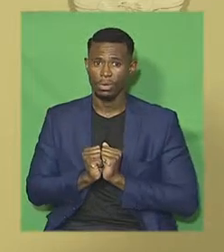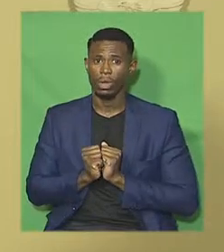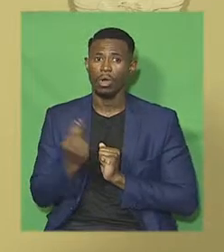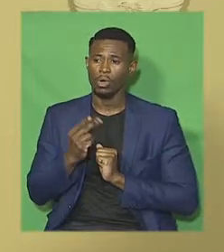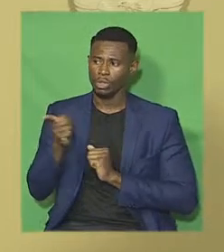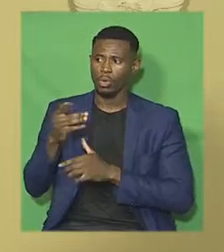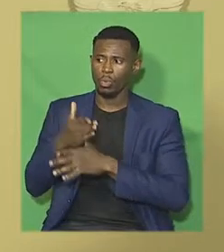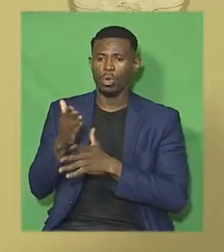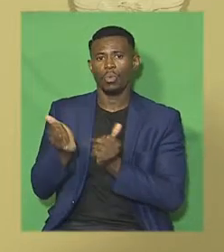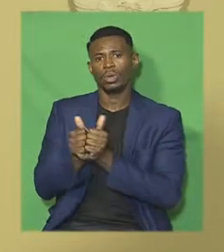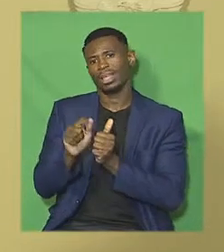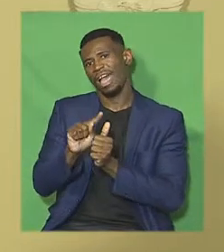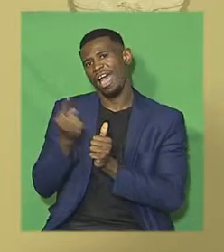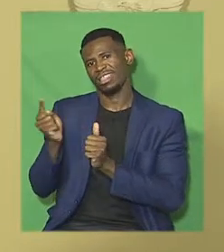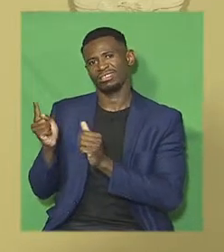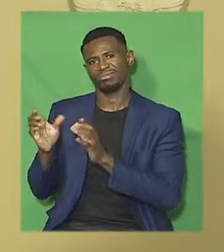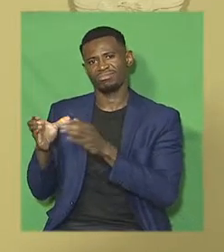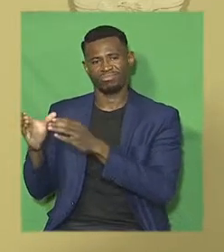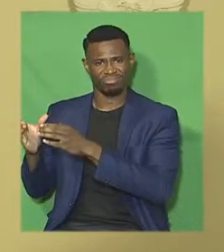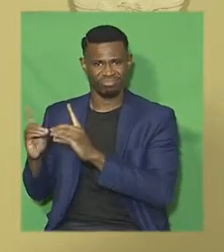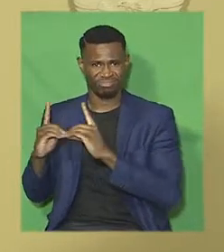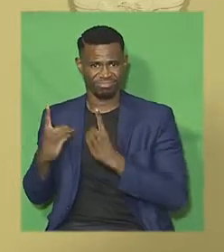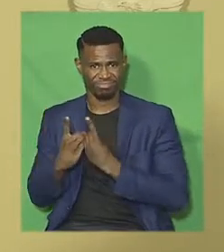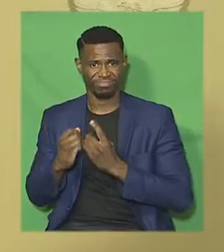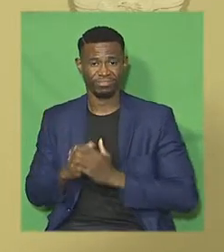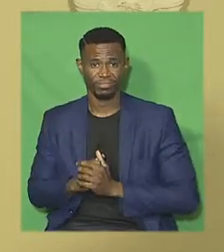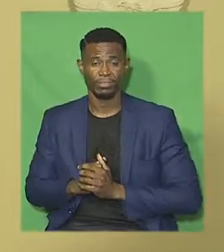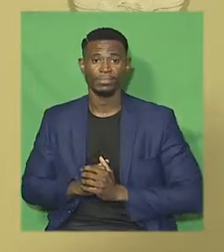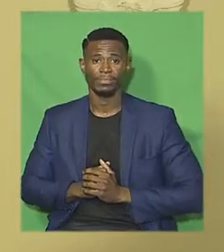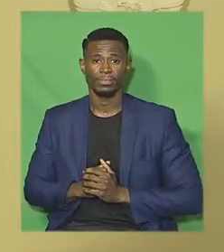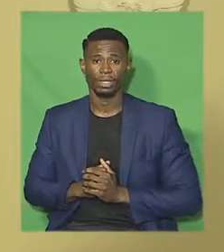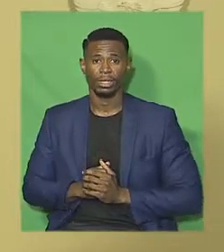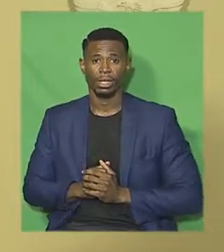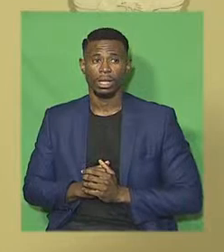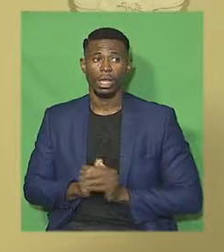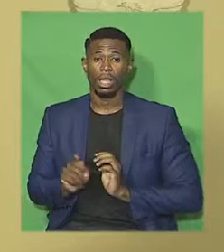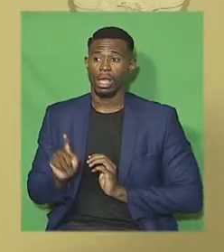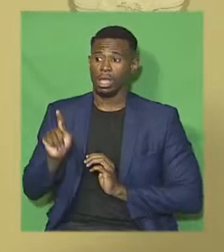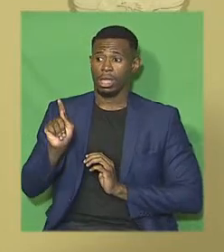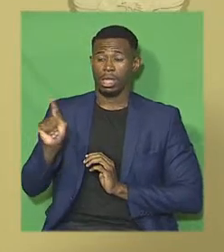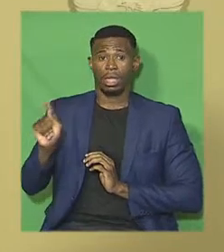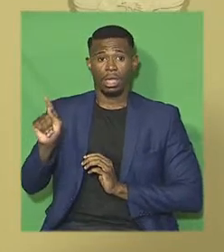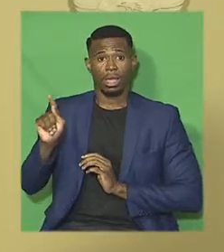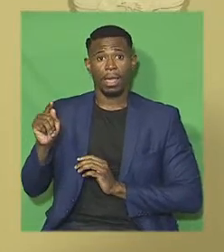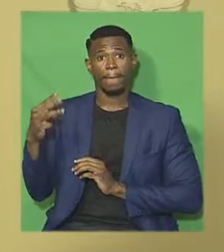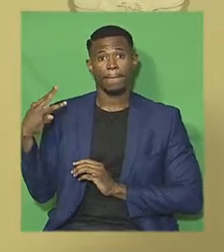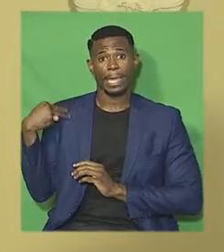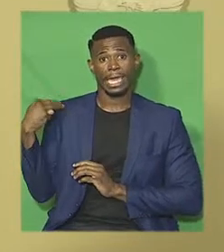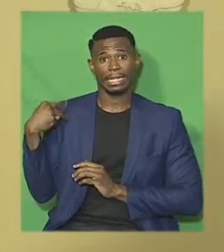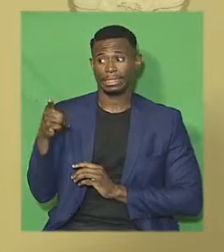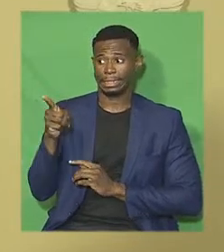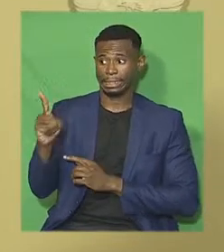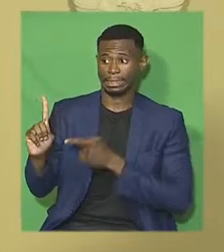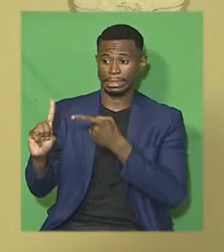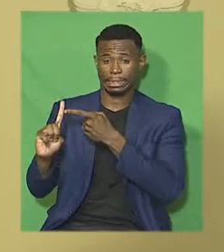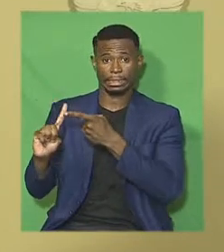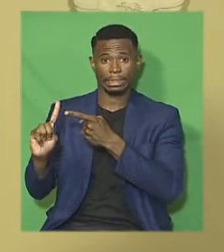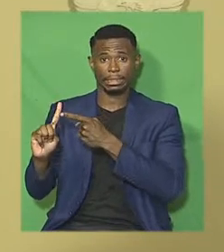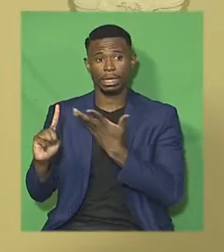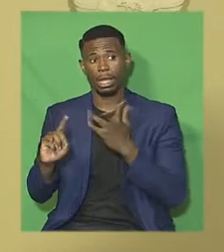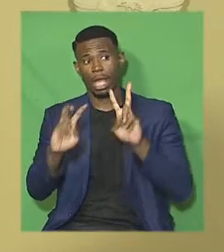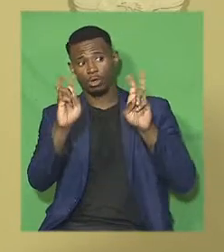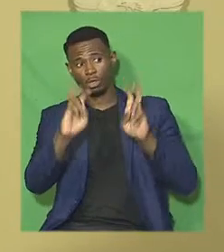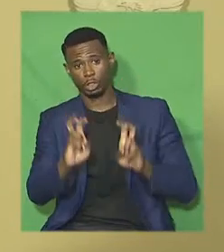other entities. To effectively oversee the electricity crisis response,